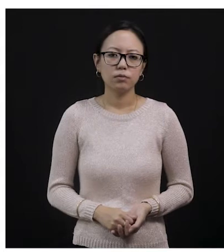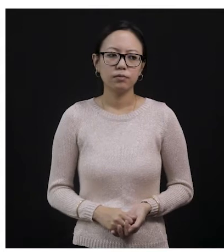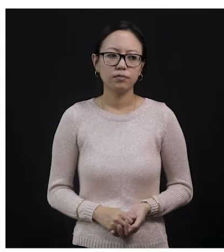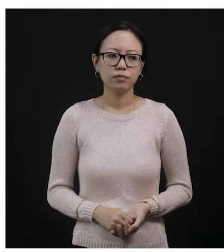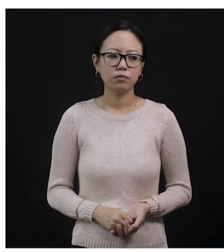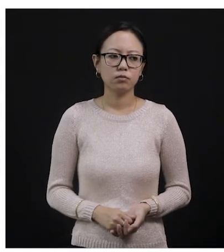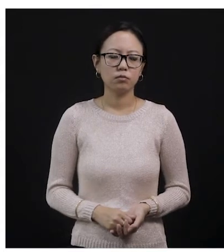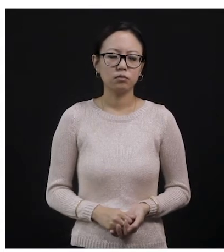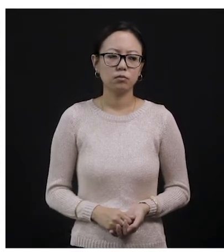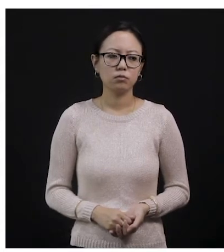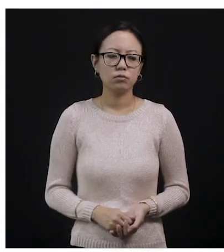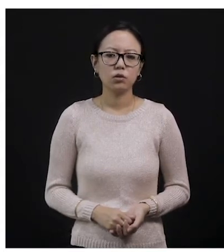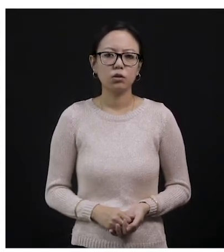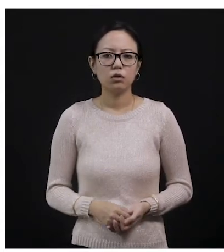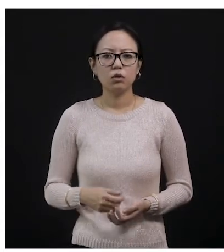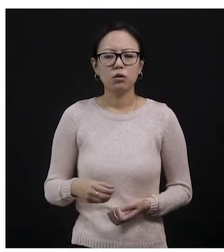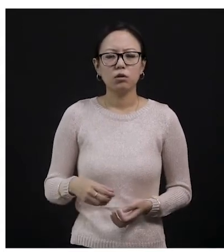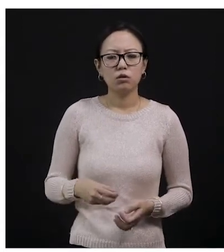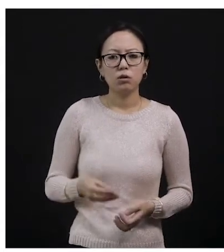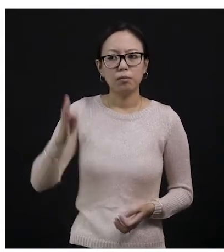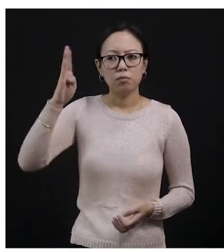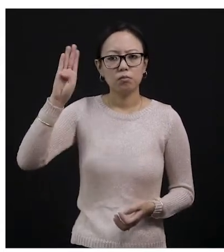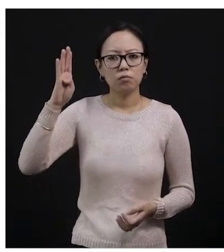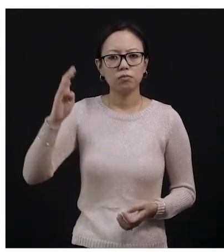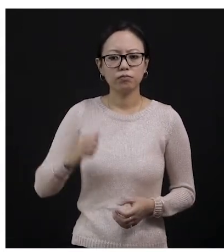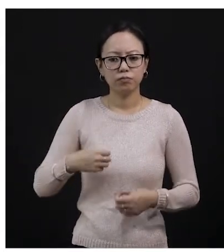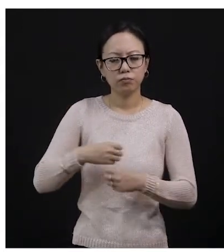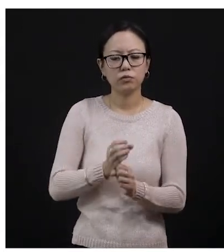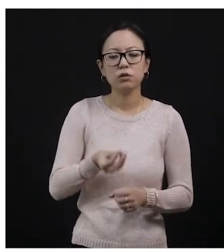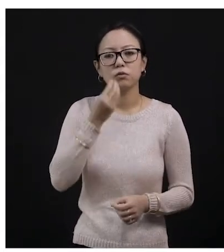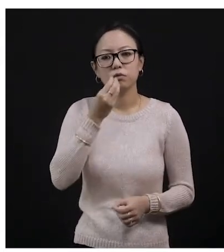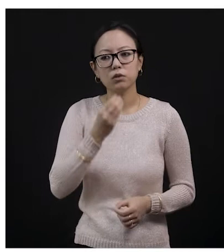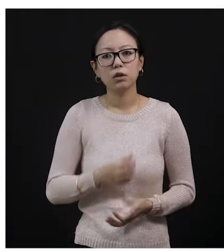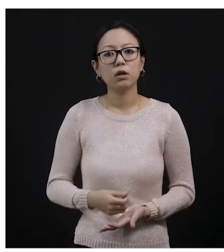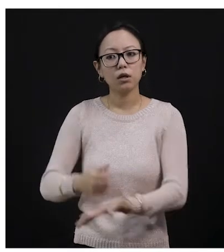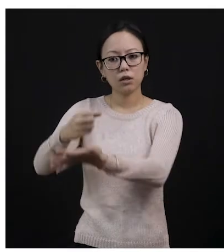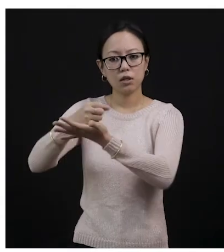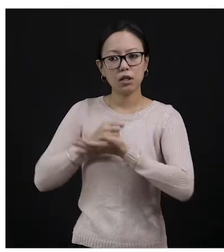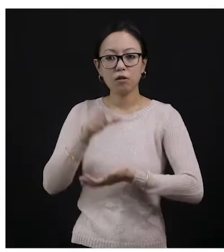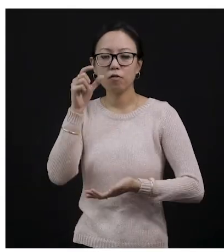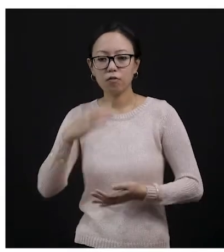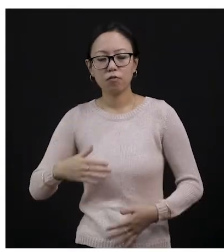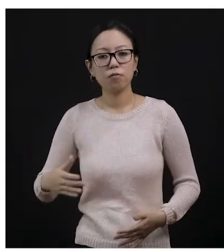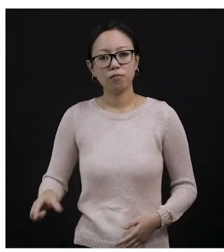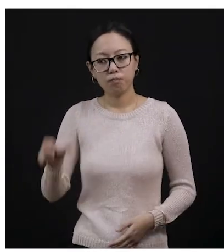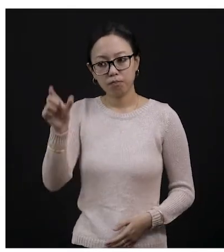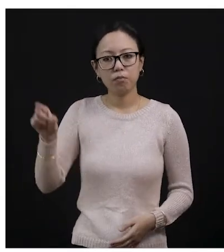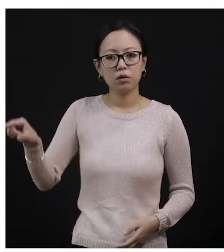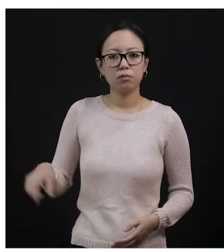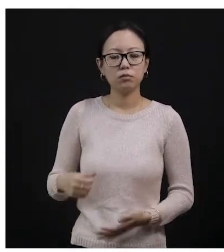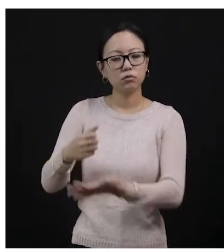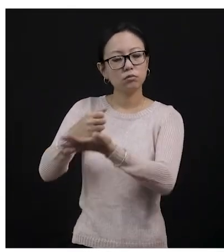give us what? Oxygen. Yes. So see how plants are important to